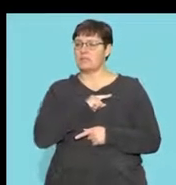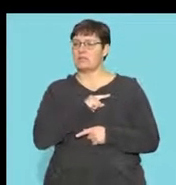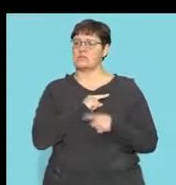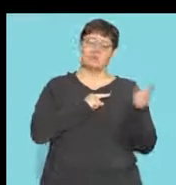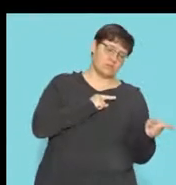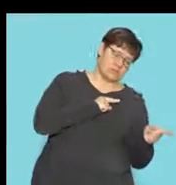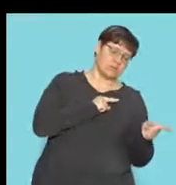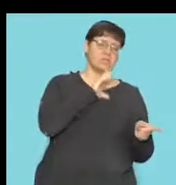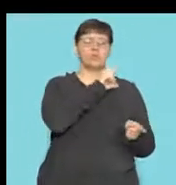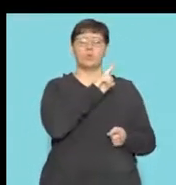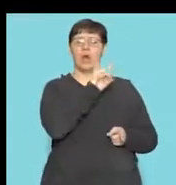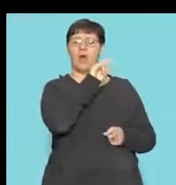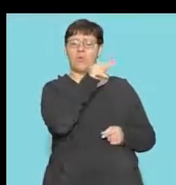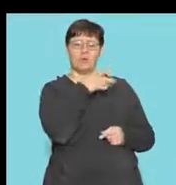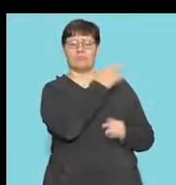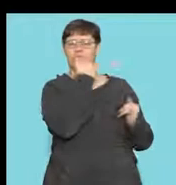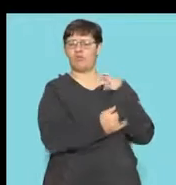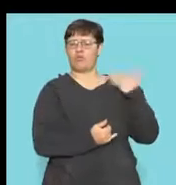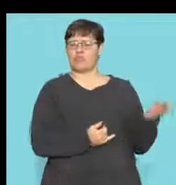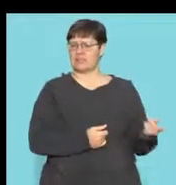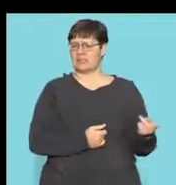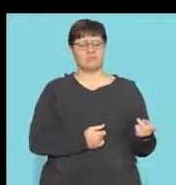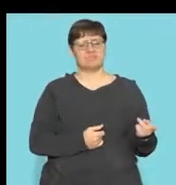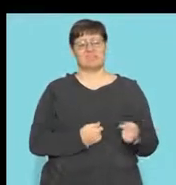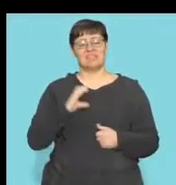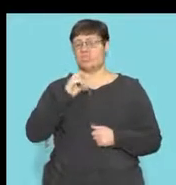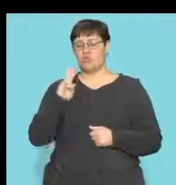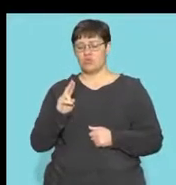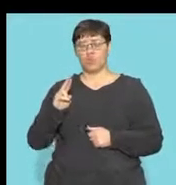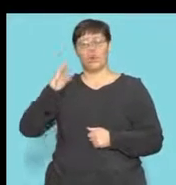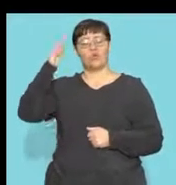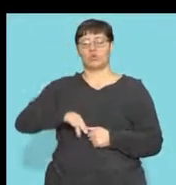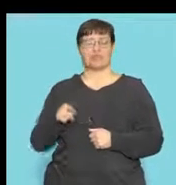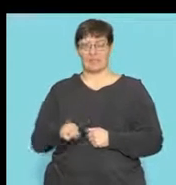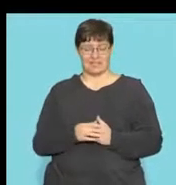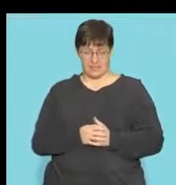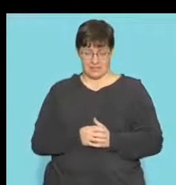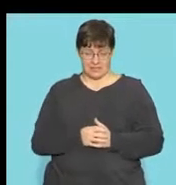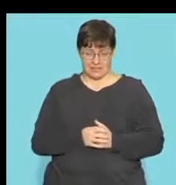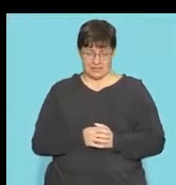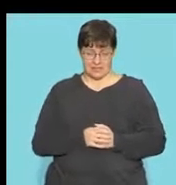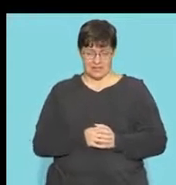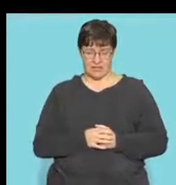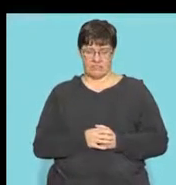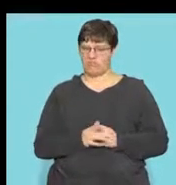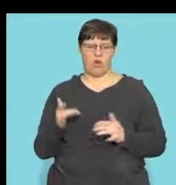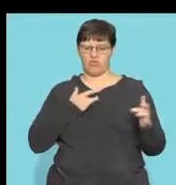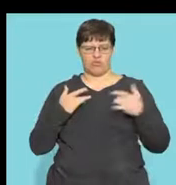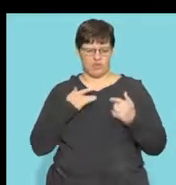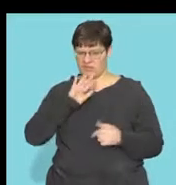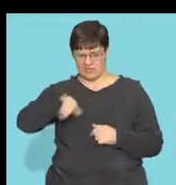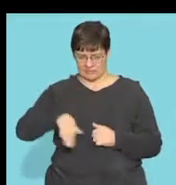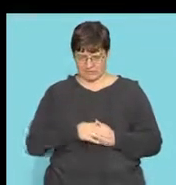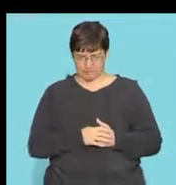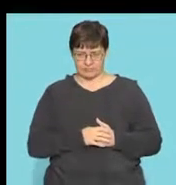They're the copper ions. They're on the wrong side of the table. So copper isn't the reducing agent here, or copper ions. We're